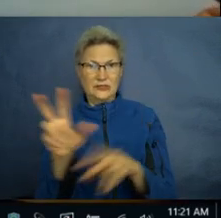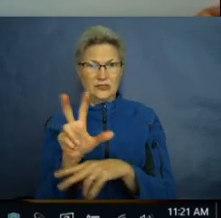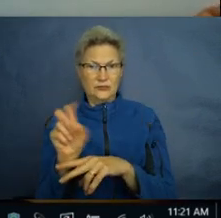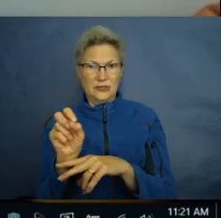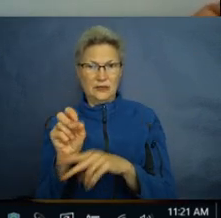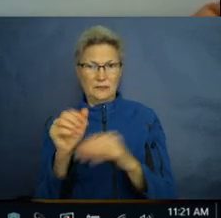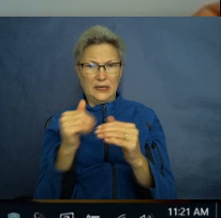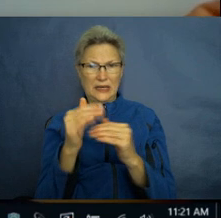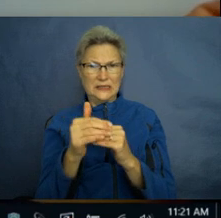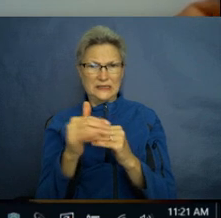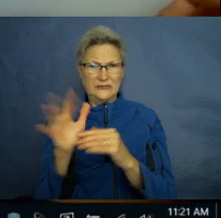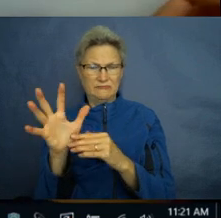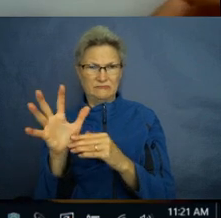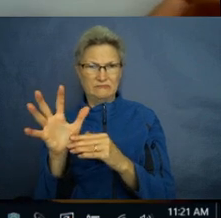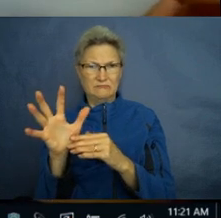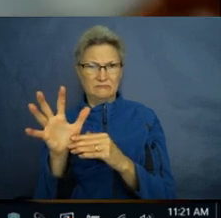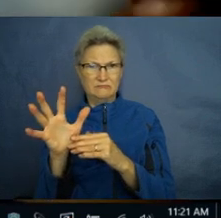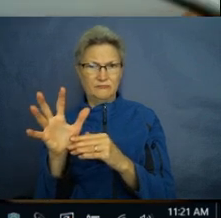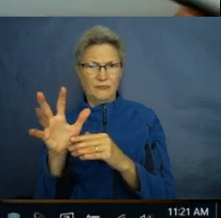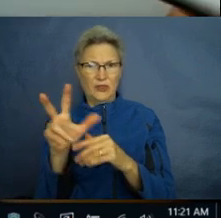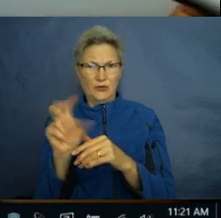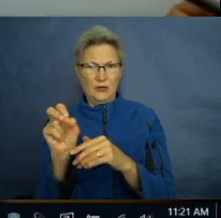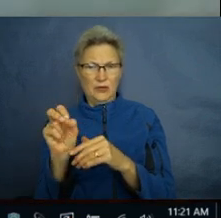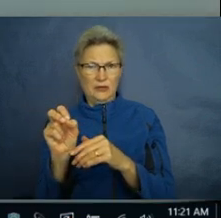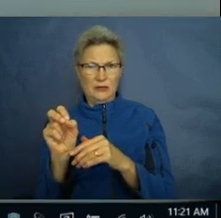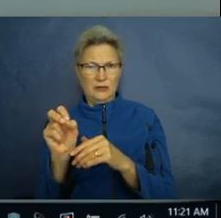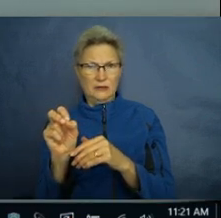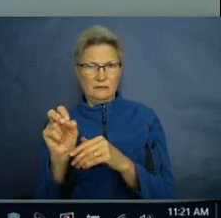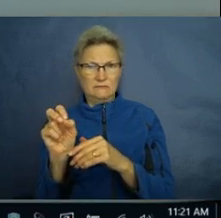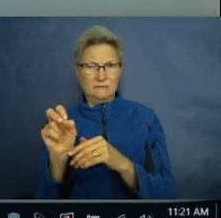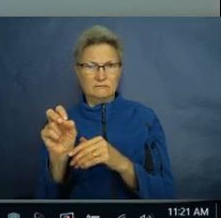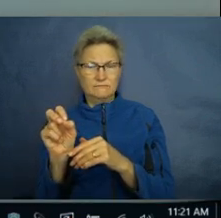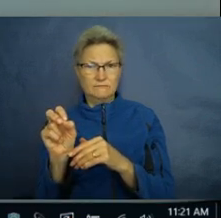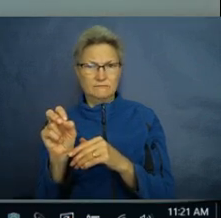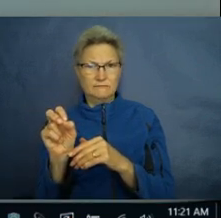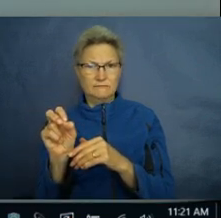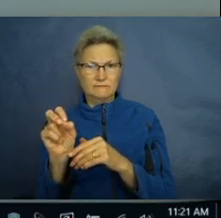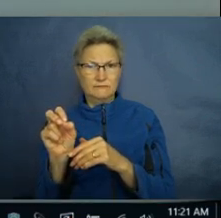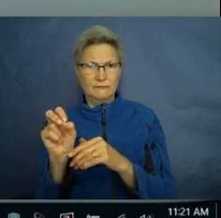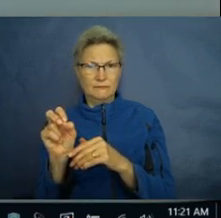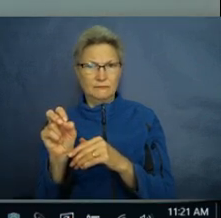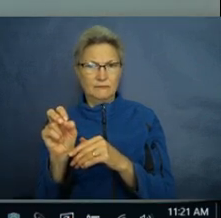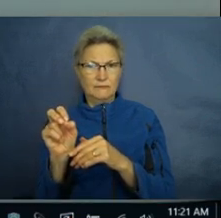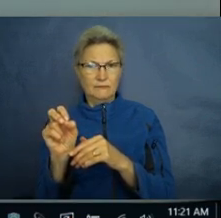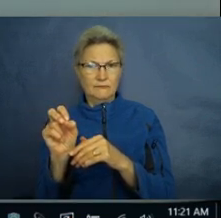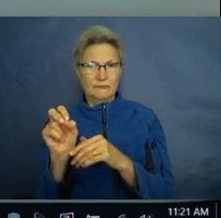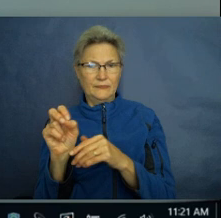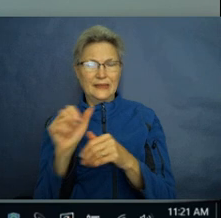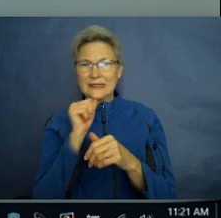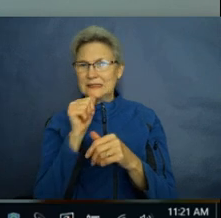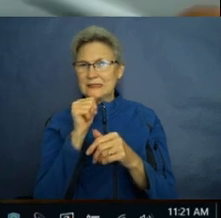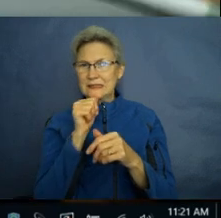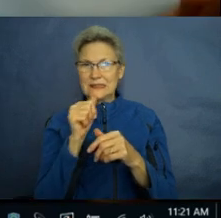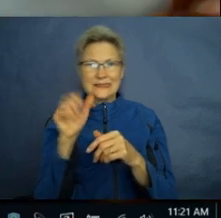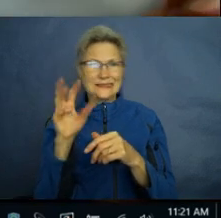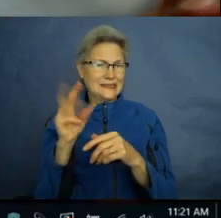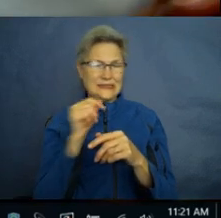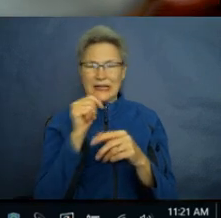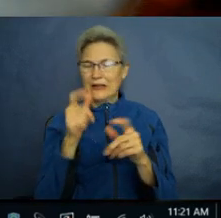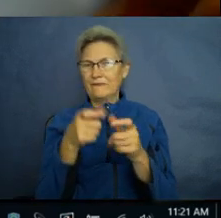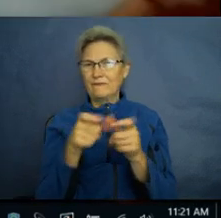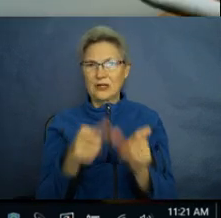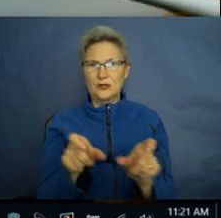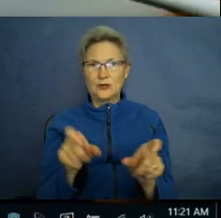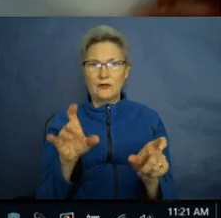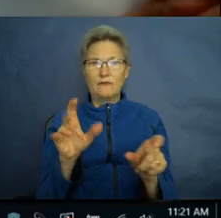multiple below 36 of 6 will be 30. And so those are not 6 is not a